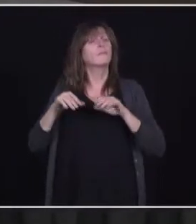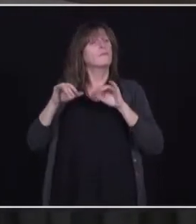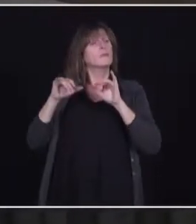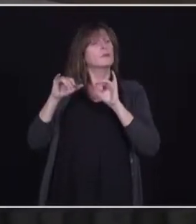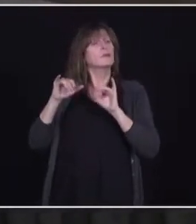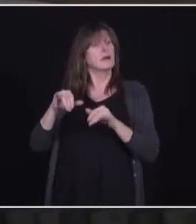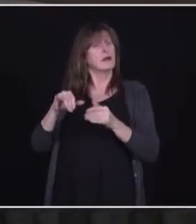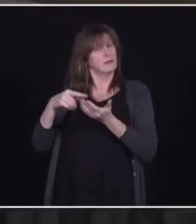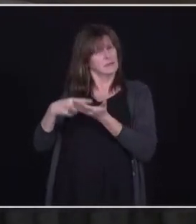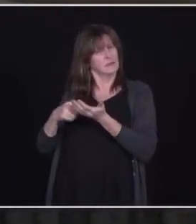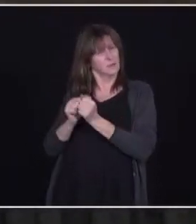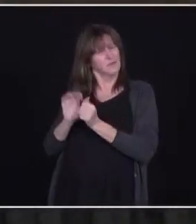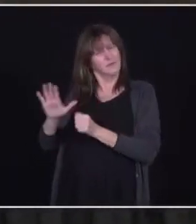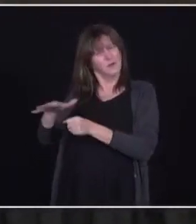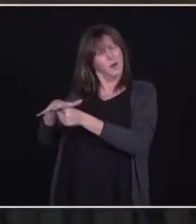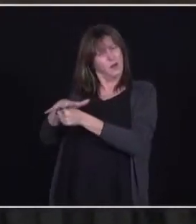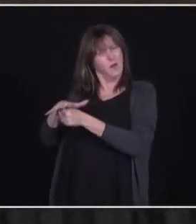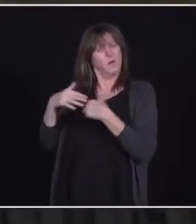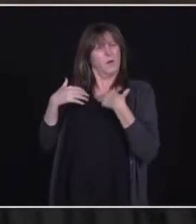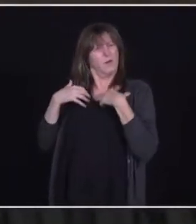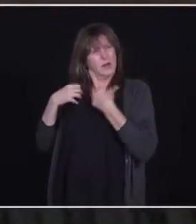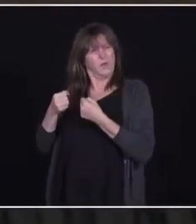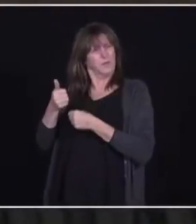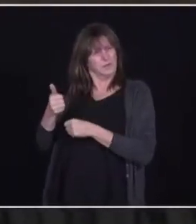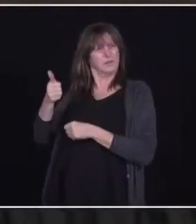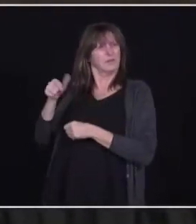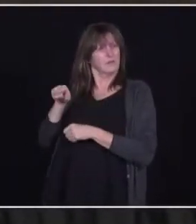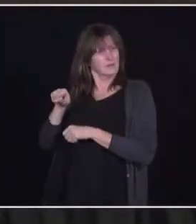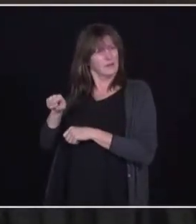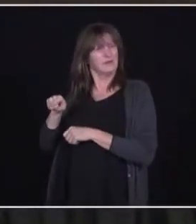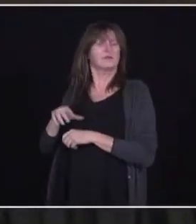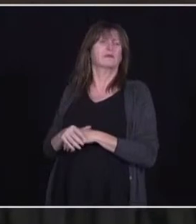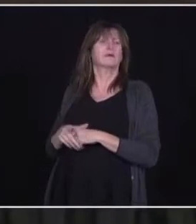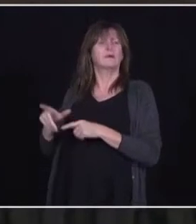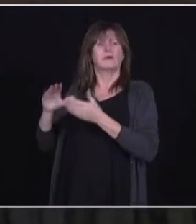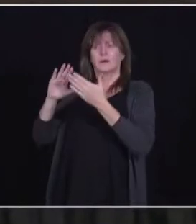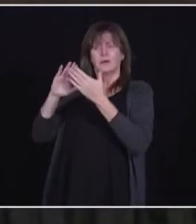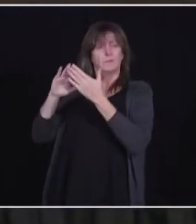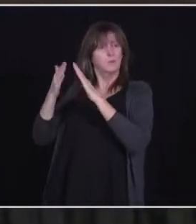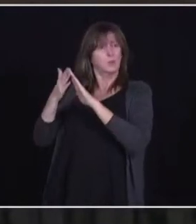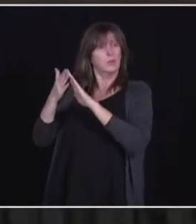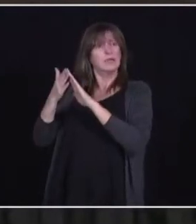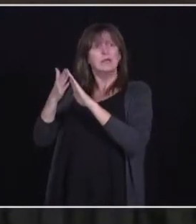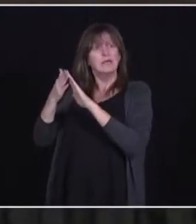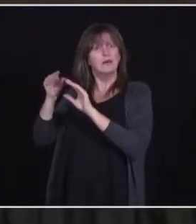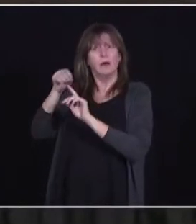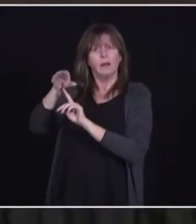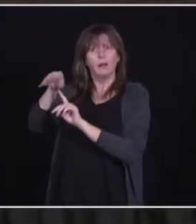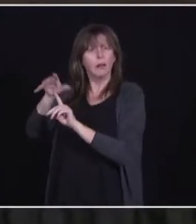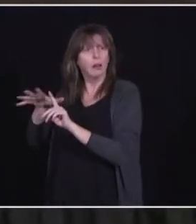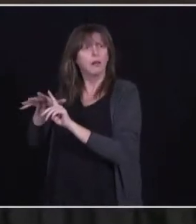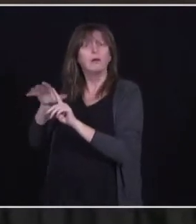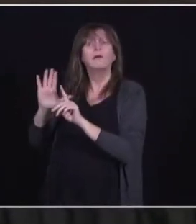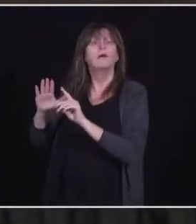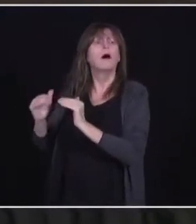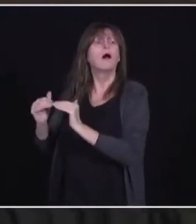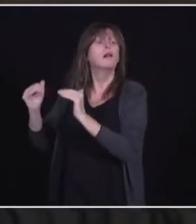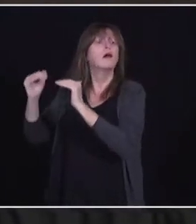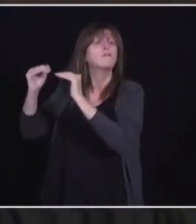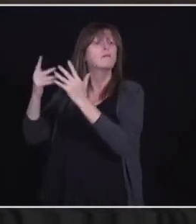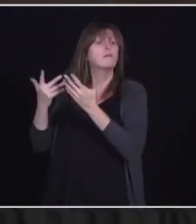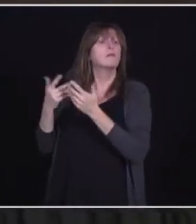is to understand what the level of community transmission is. And then, of course, he will speak to the local medical officer of